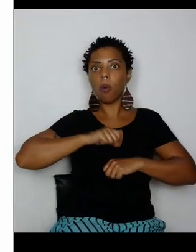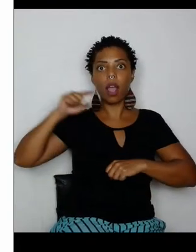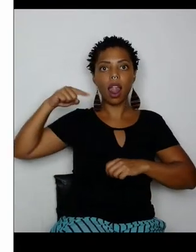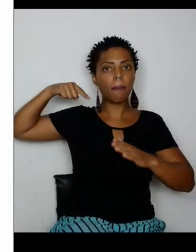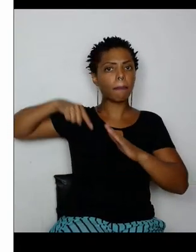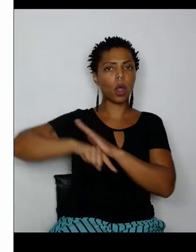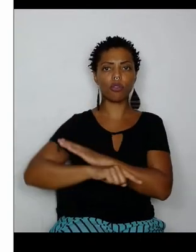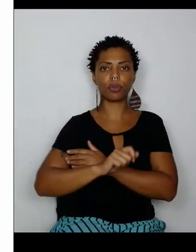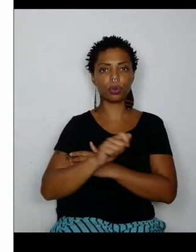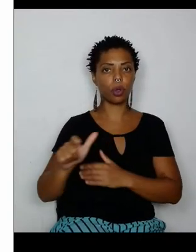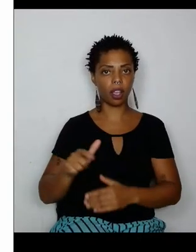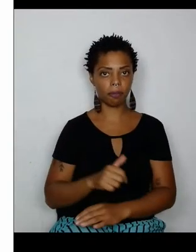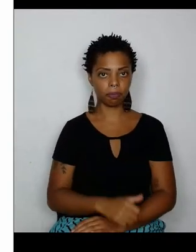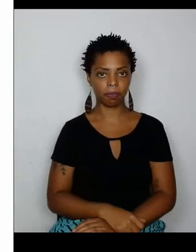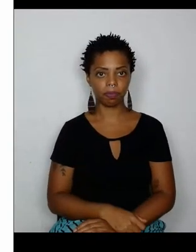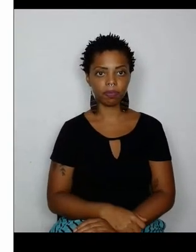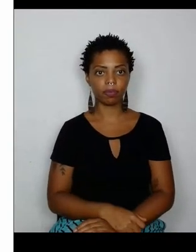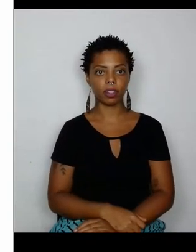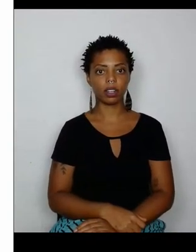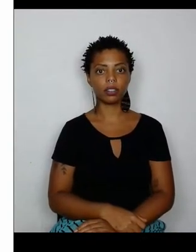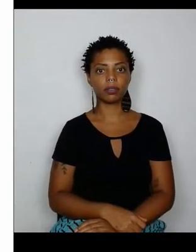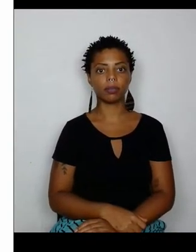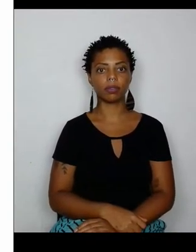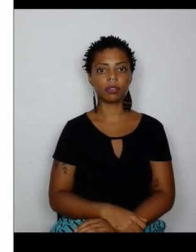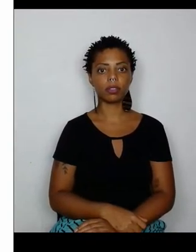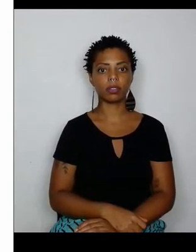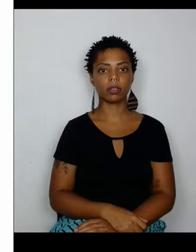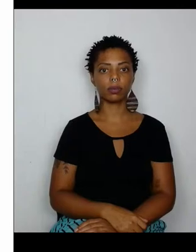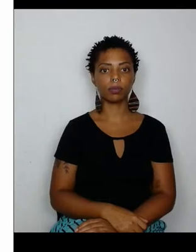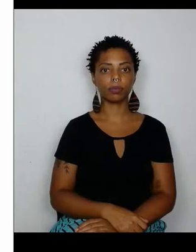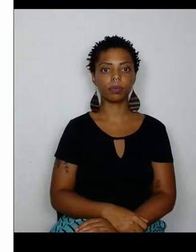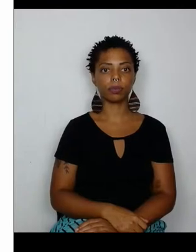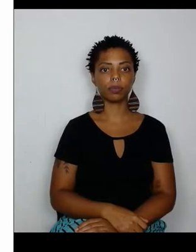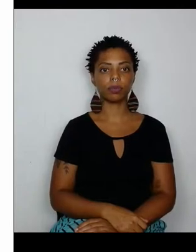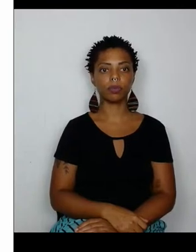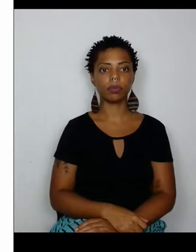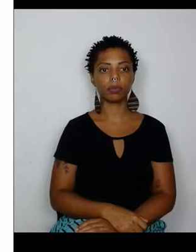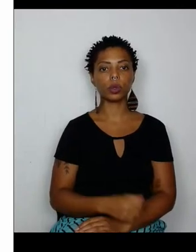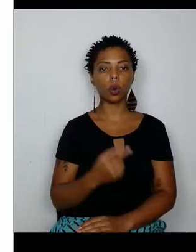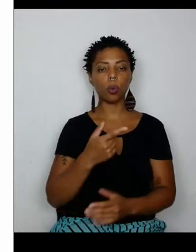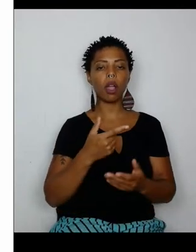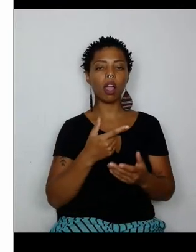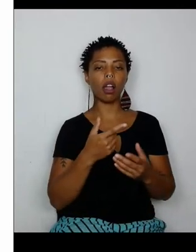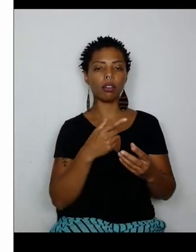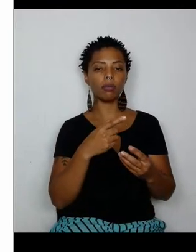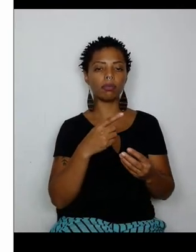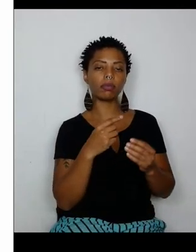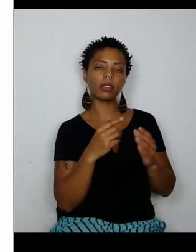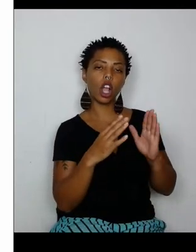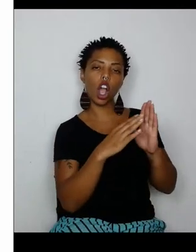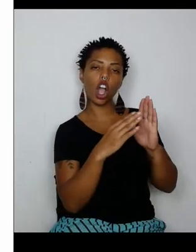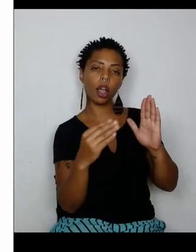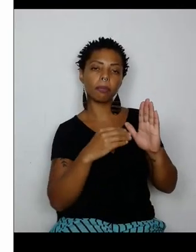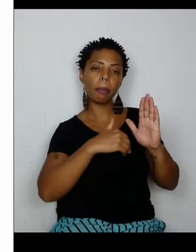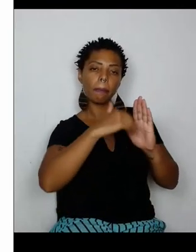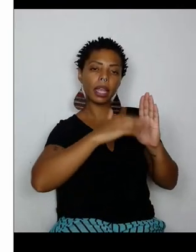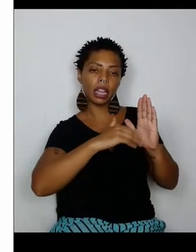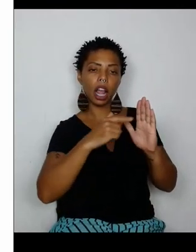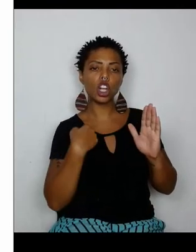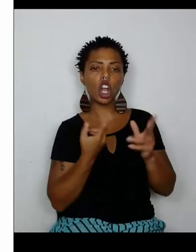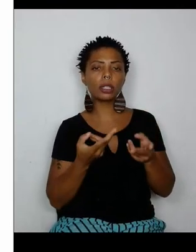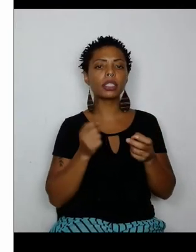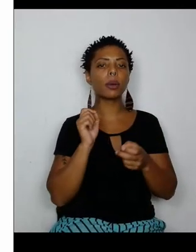self-watching jug shows gauguin as blooming as in black woman here his head is a